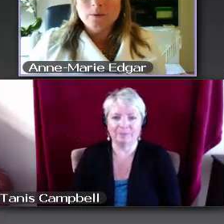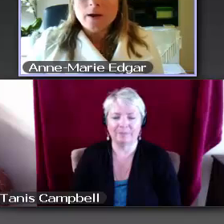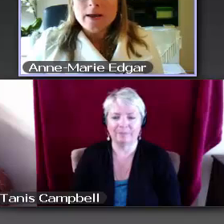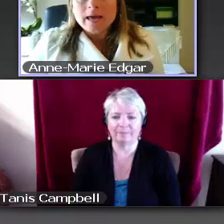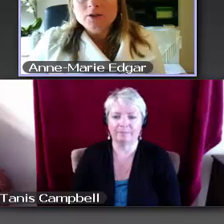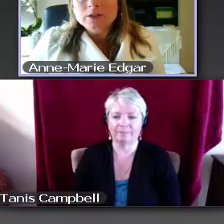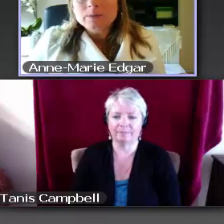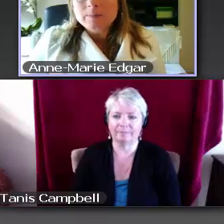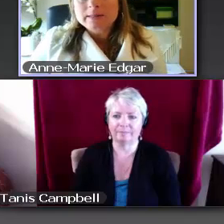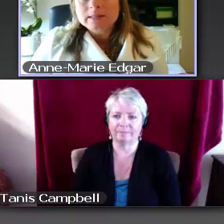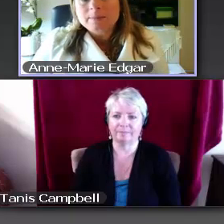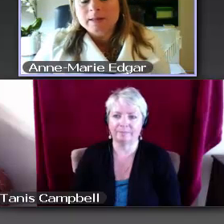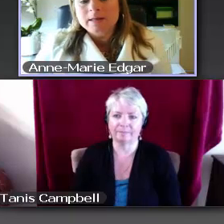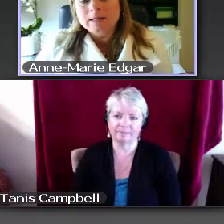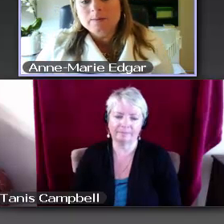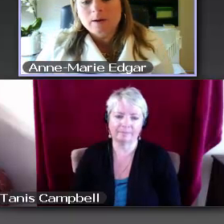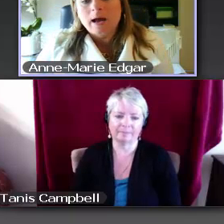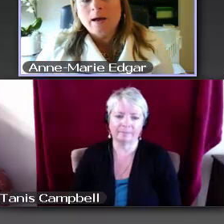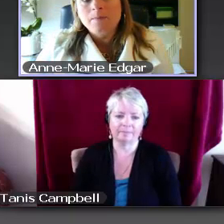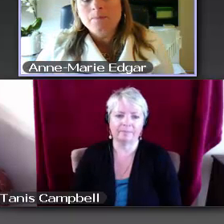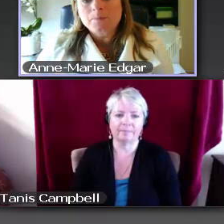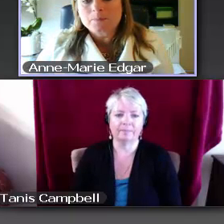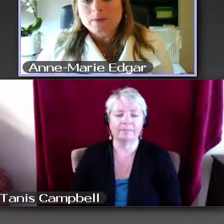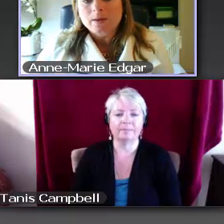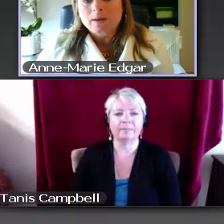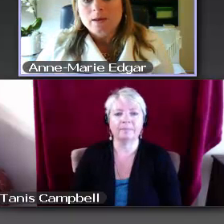So again, just with business abilities,